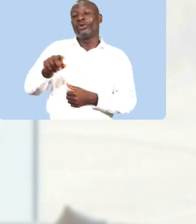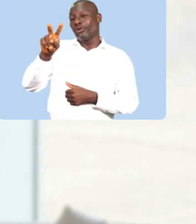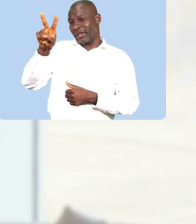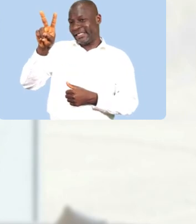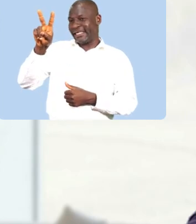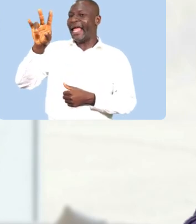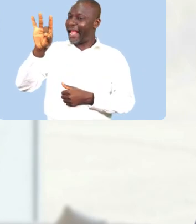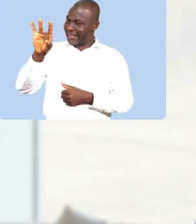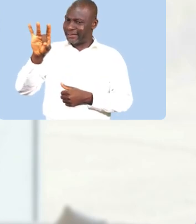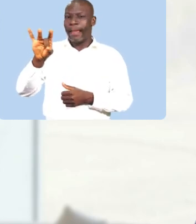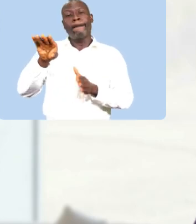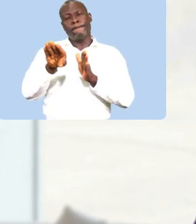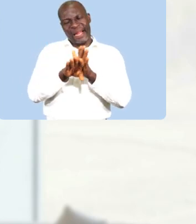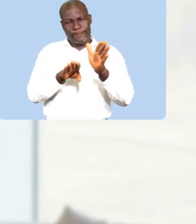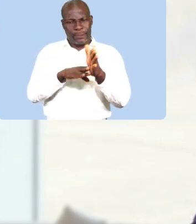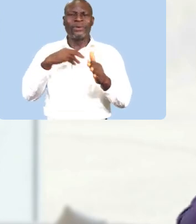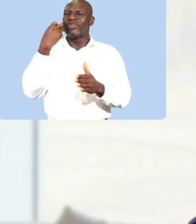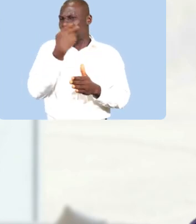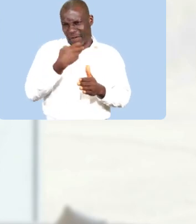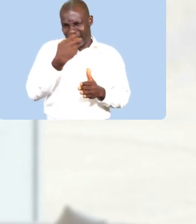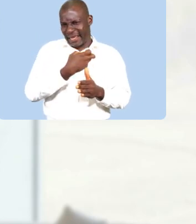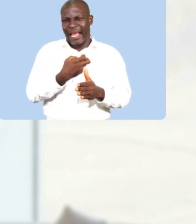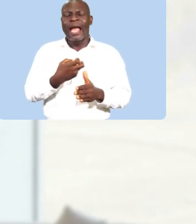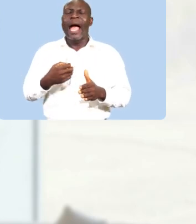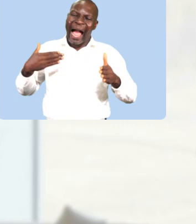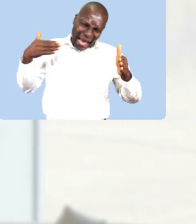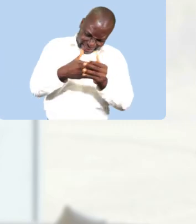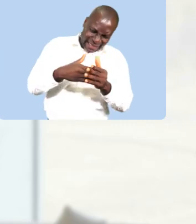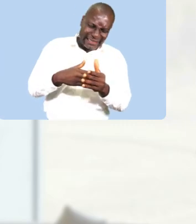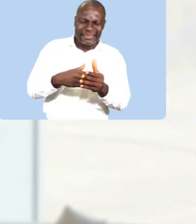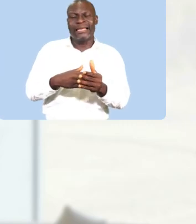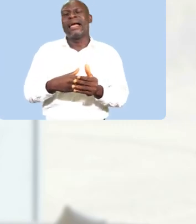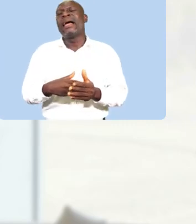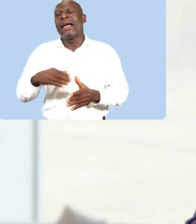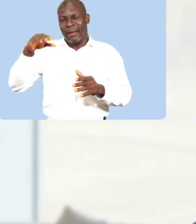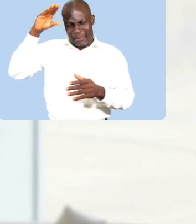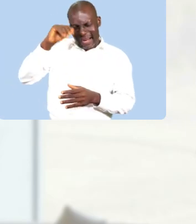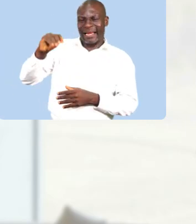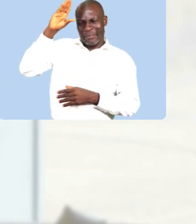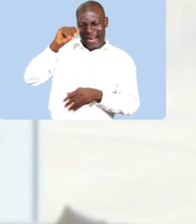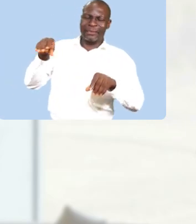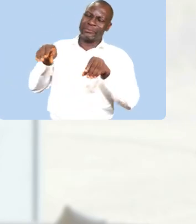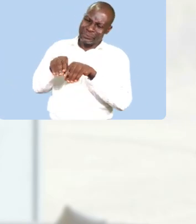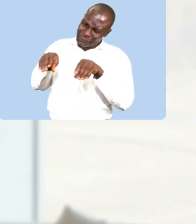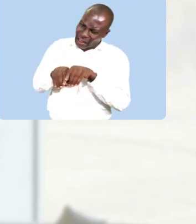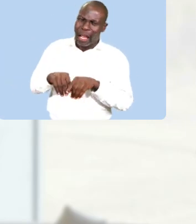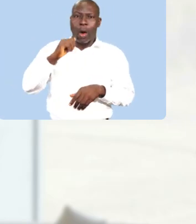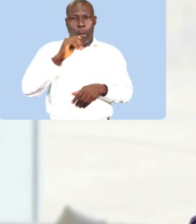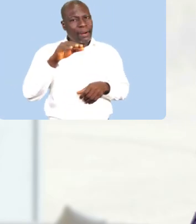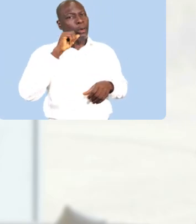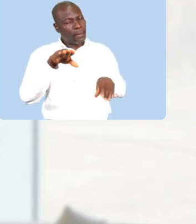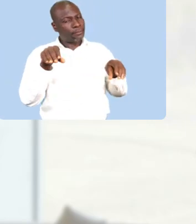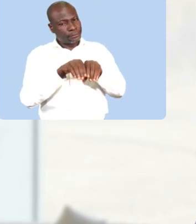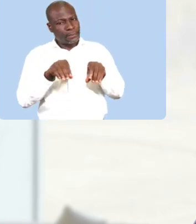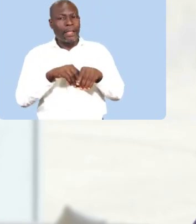no ekasa efa emema ne mema eda ho ene ema ai ne ema da ho no opa